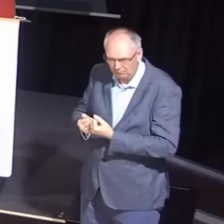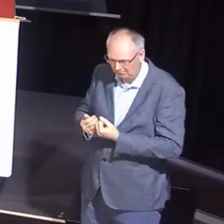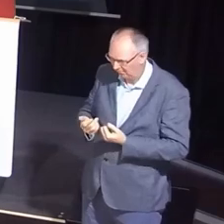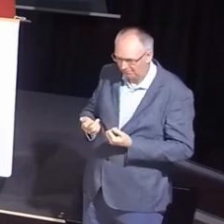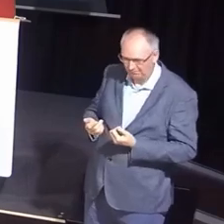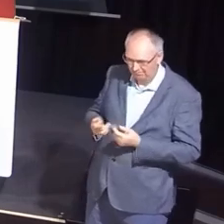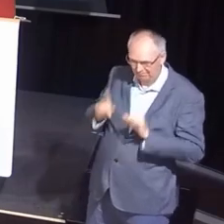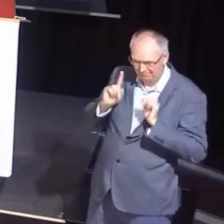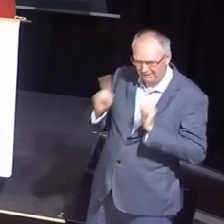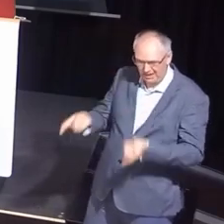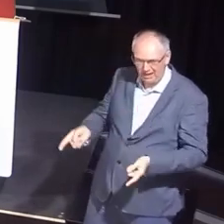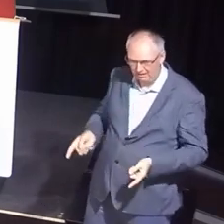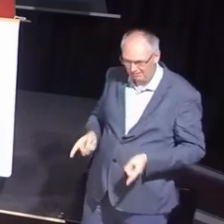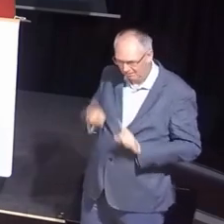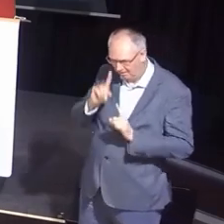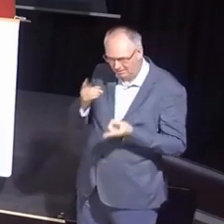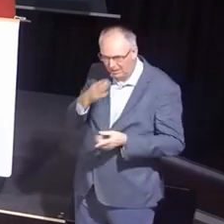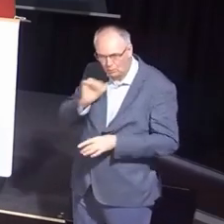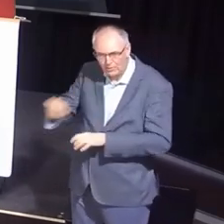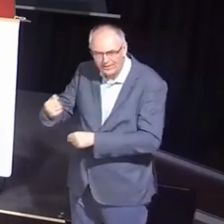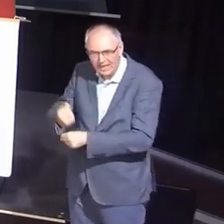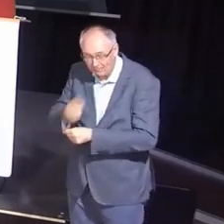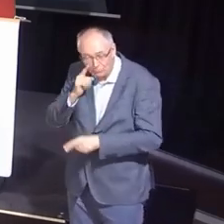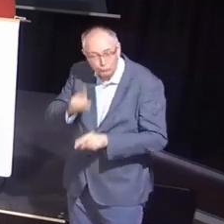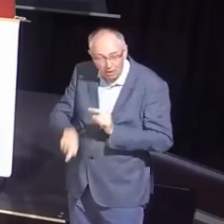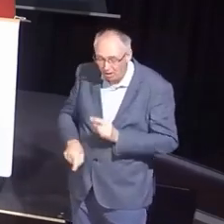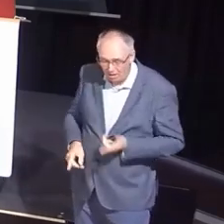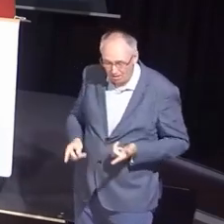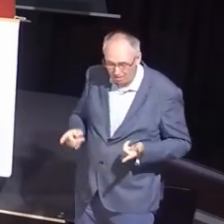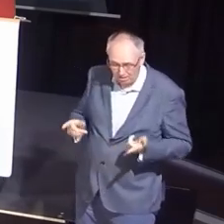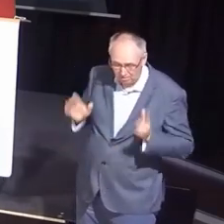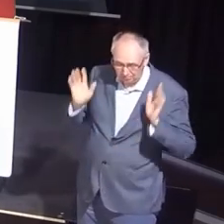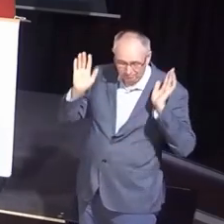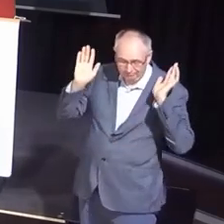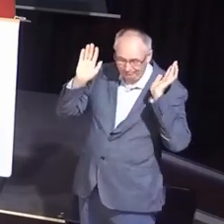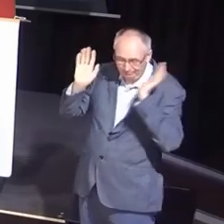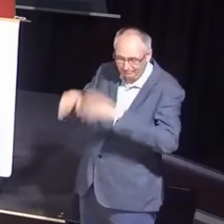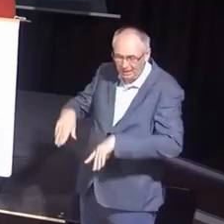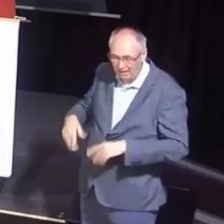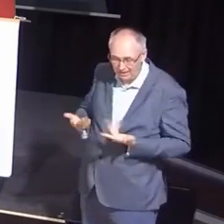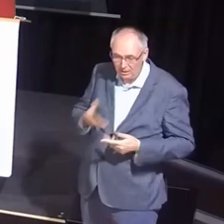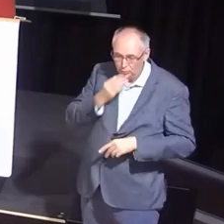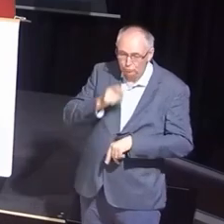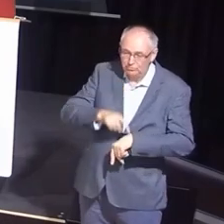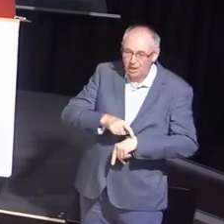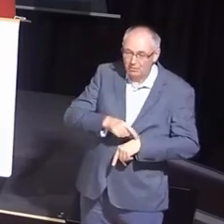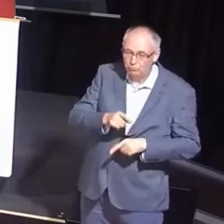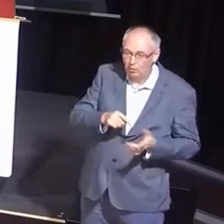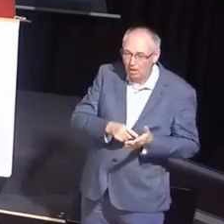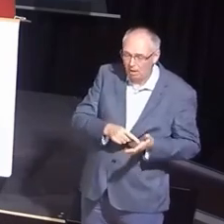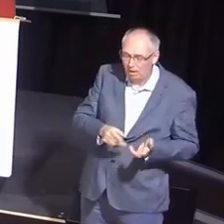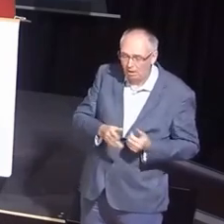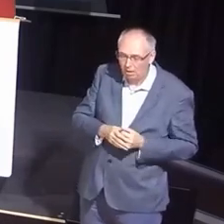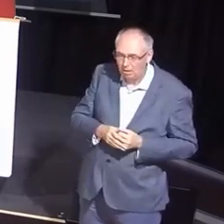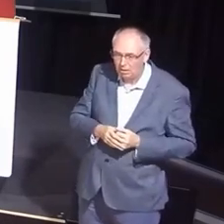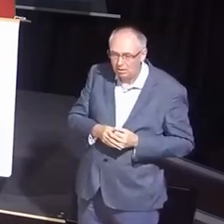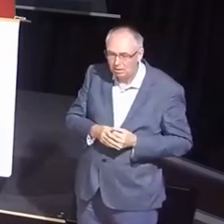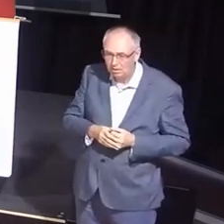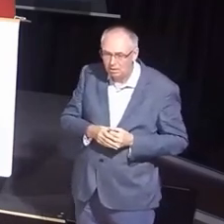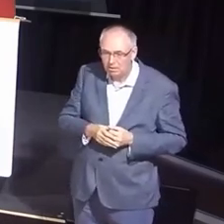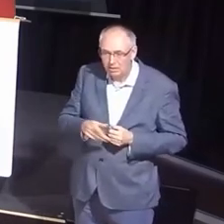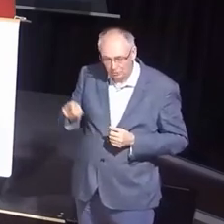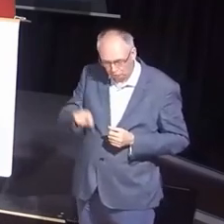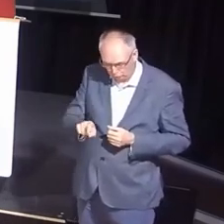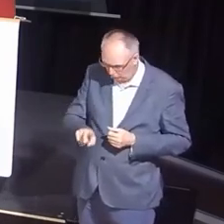so I can't play that game. I tried and tried, but I've just now go and play time trial mode. Now, if they just had a button that said bugger off and do the